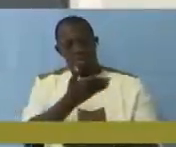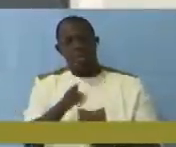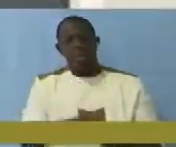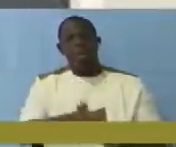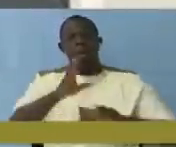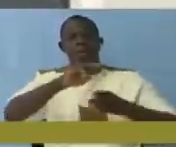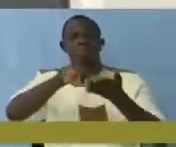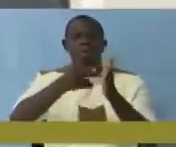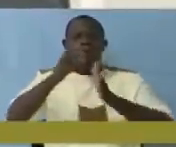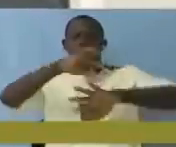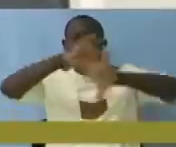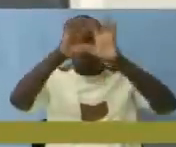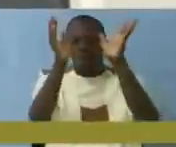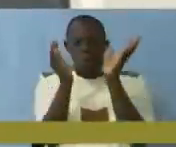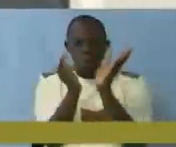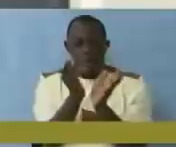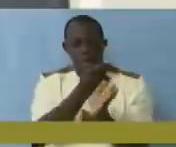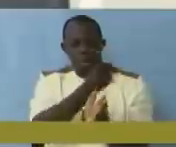that all these people,